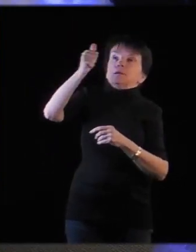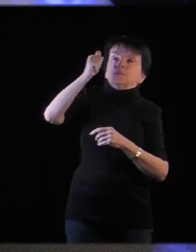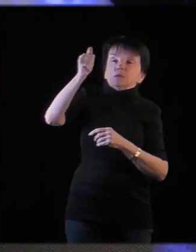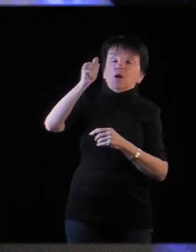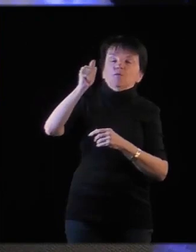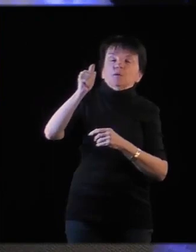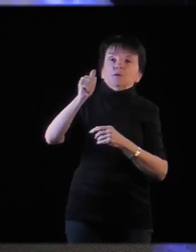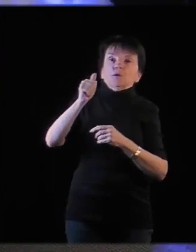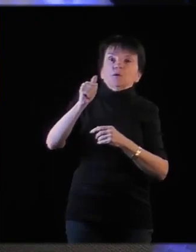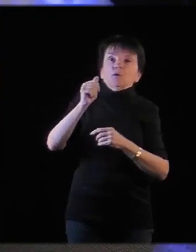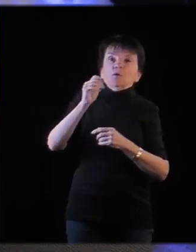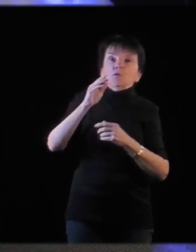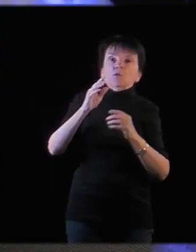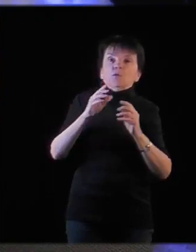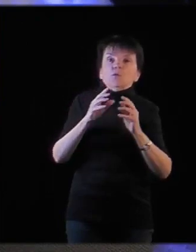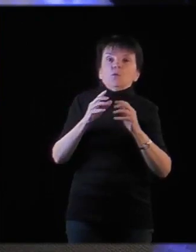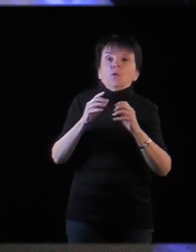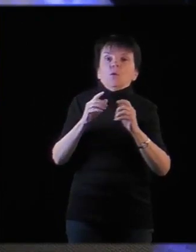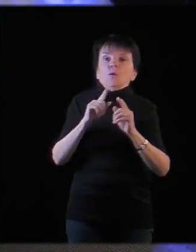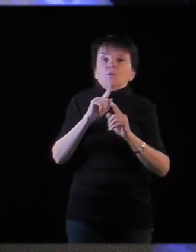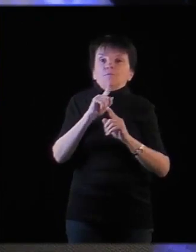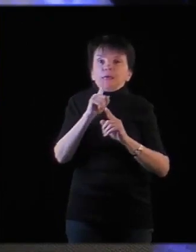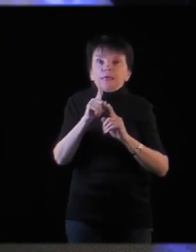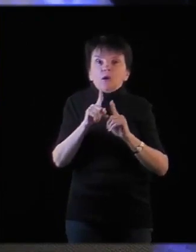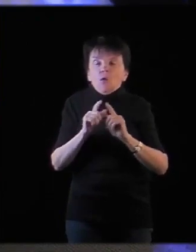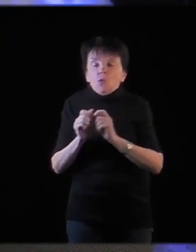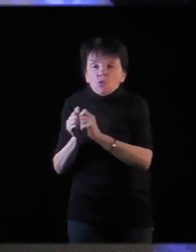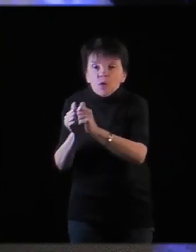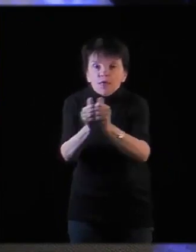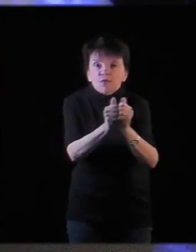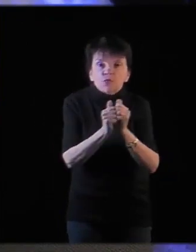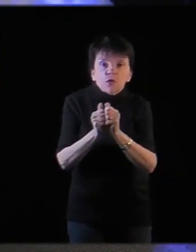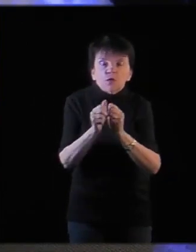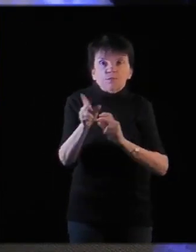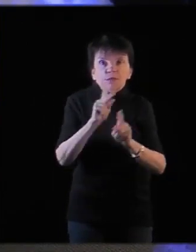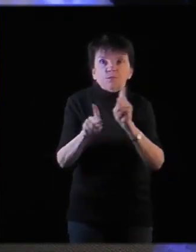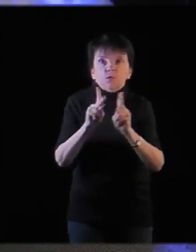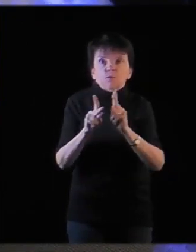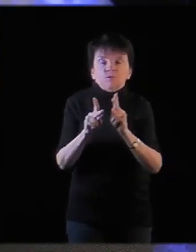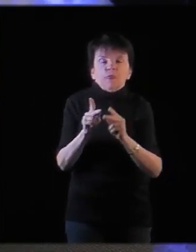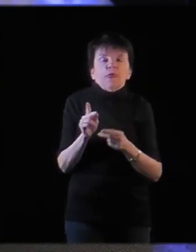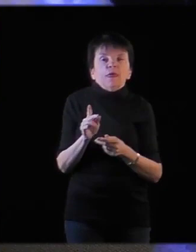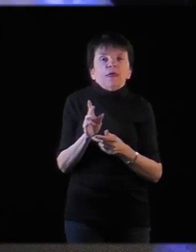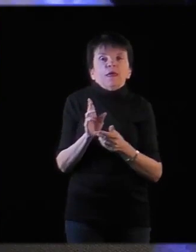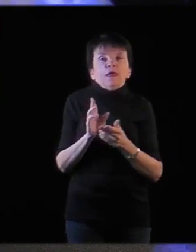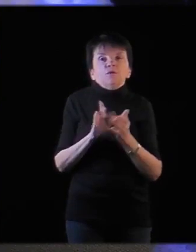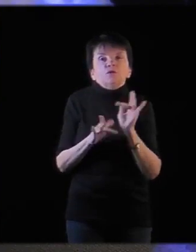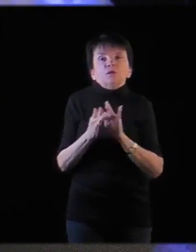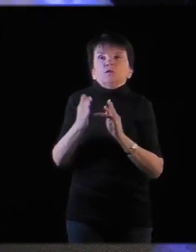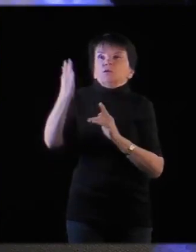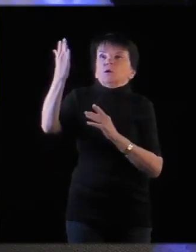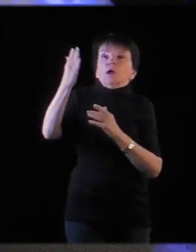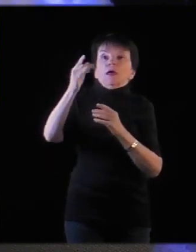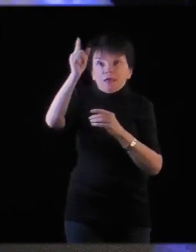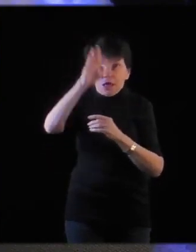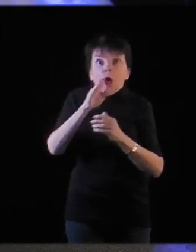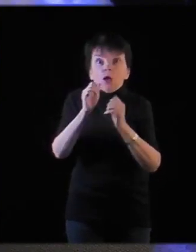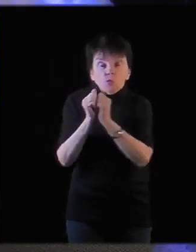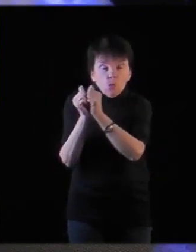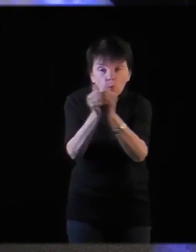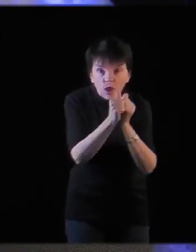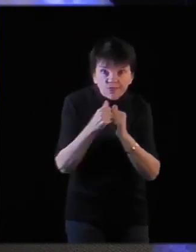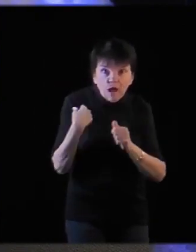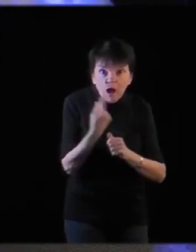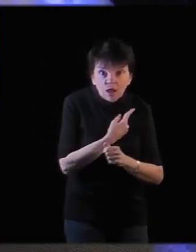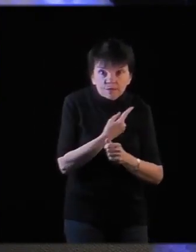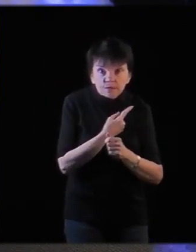them." So just as Jesus was Emmanuel, he was God with us, and he brought the kingdom our direction, so there is more to the